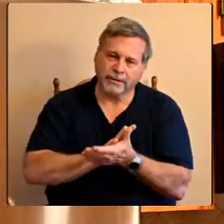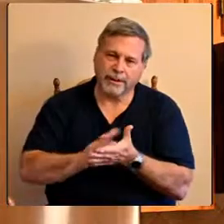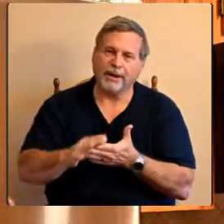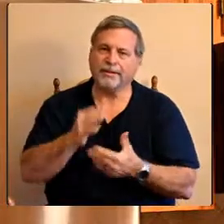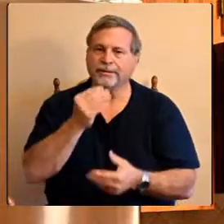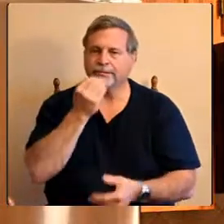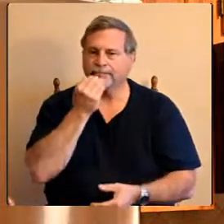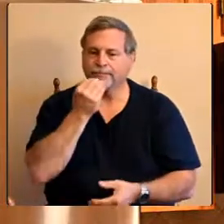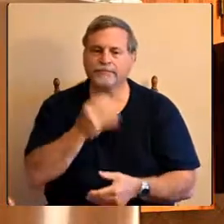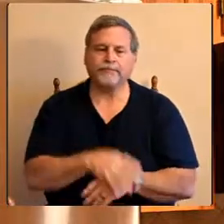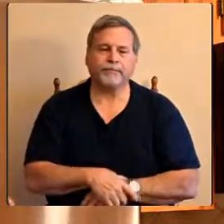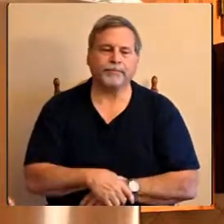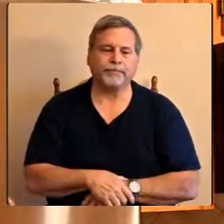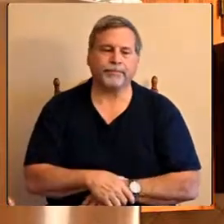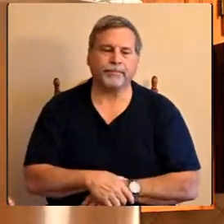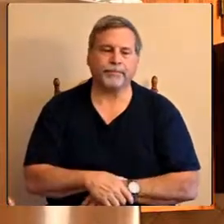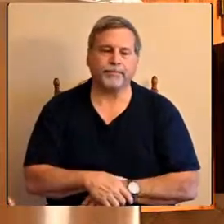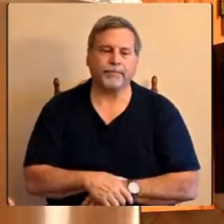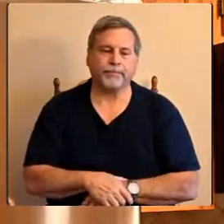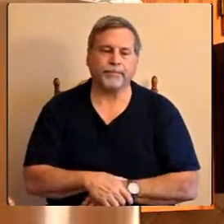nice dinner. So,